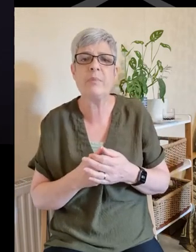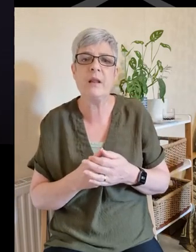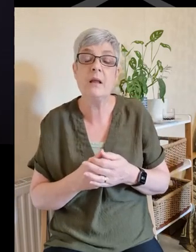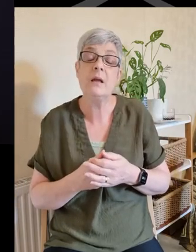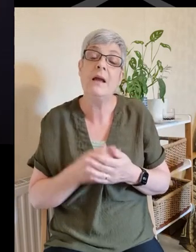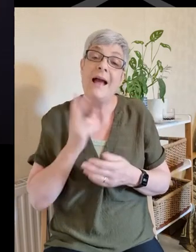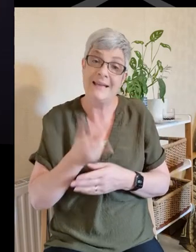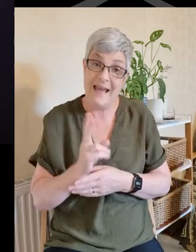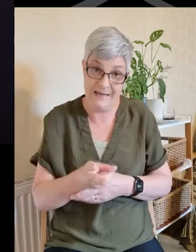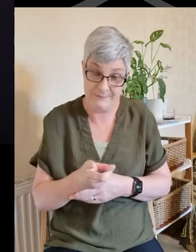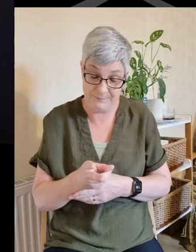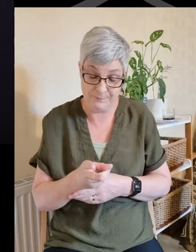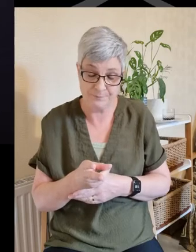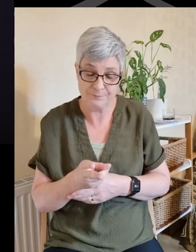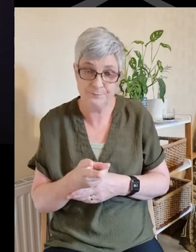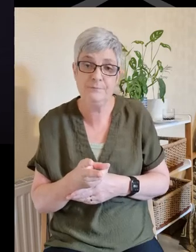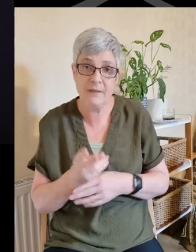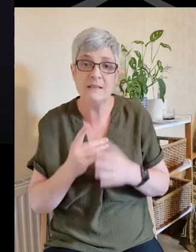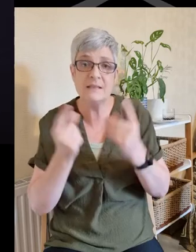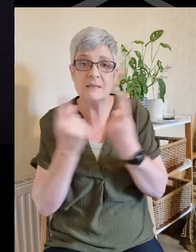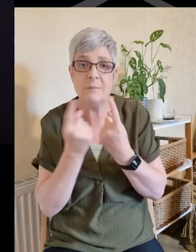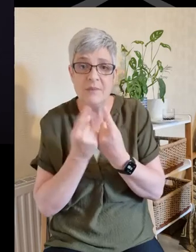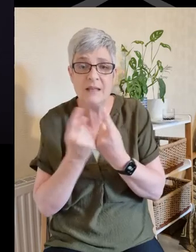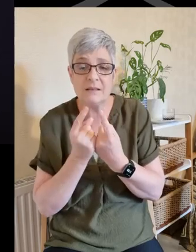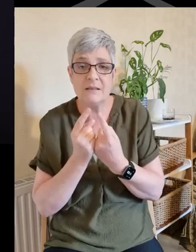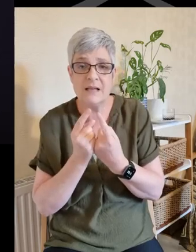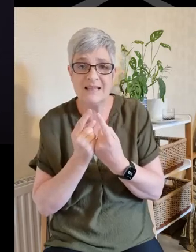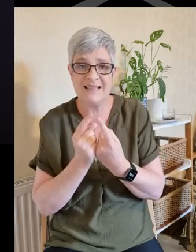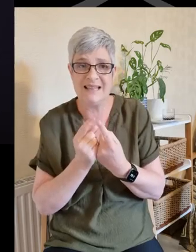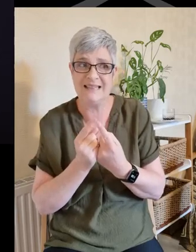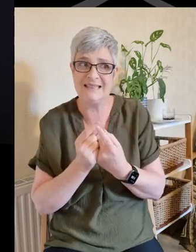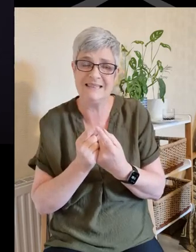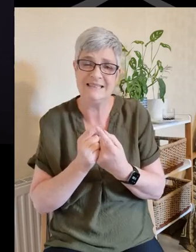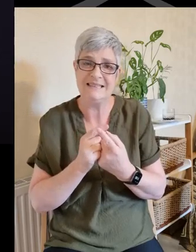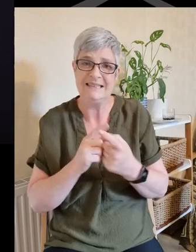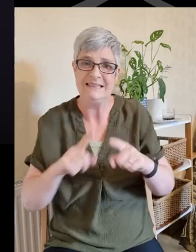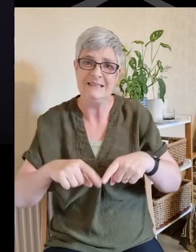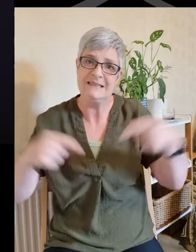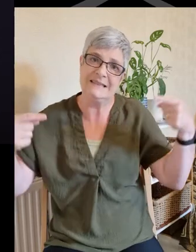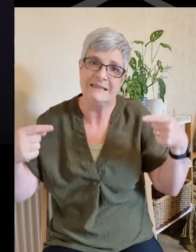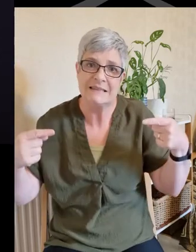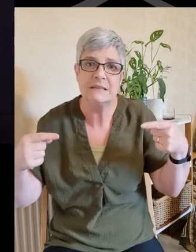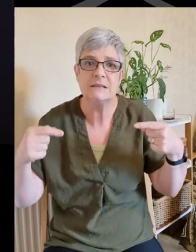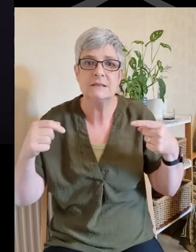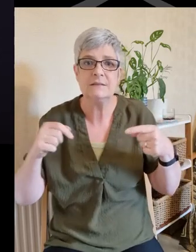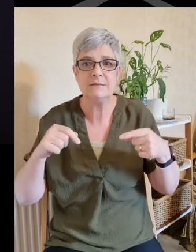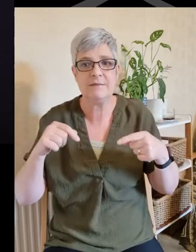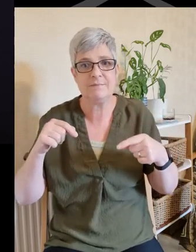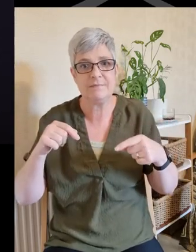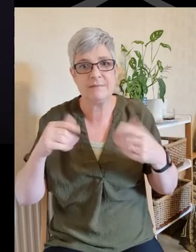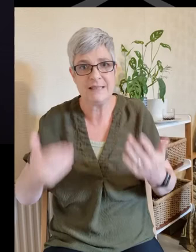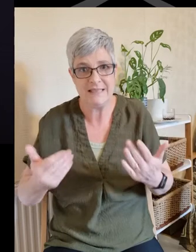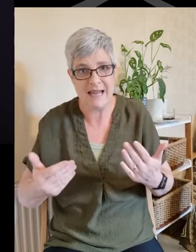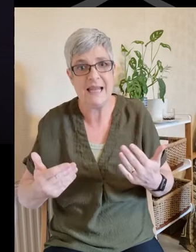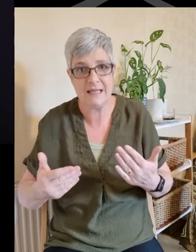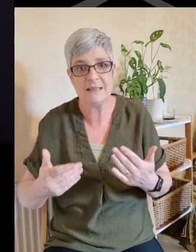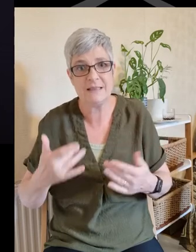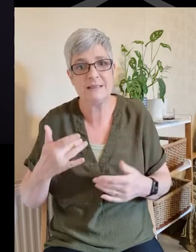Now again, this is something that very much goes against the grain of the times in which we live,